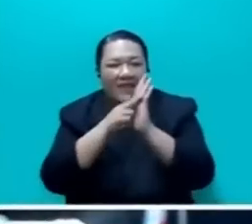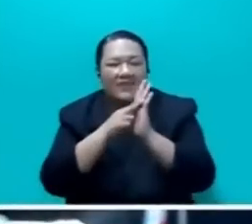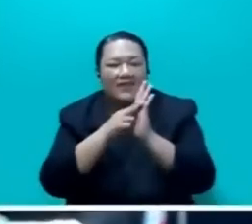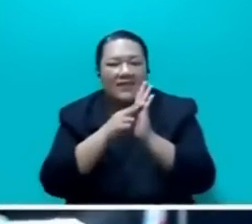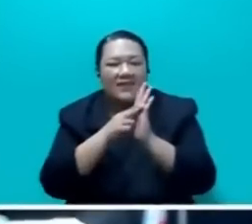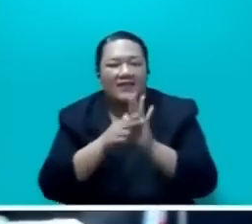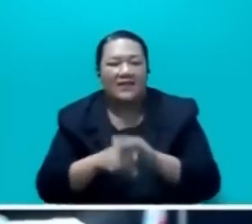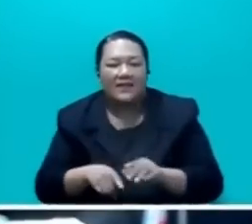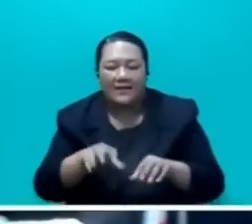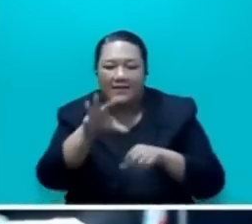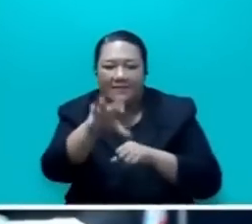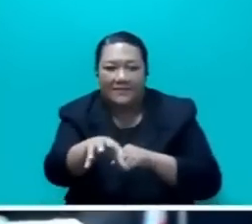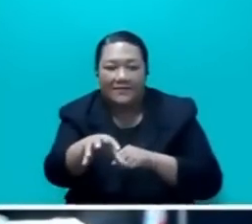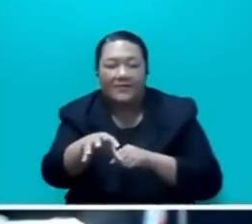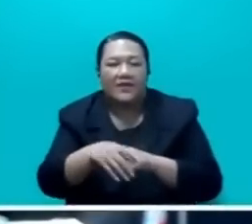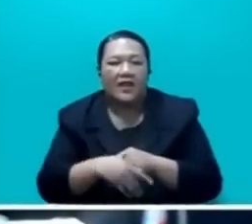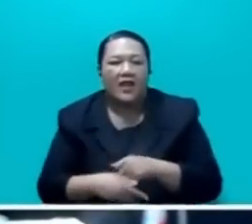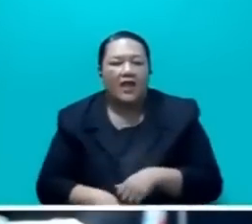current minister, Tebita